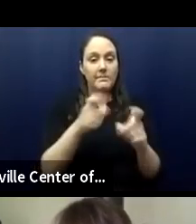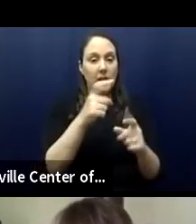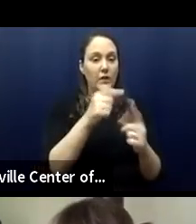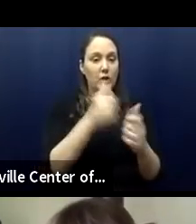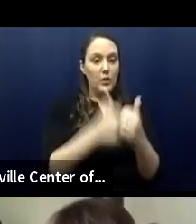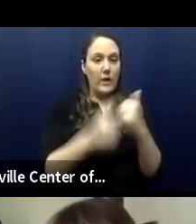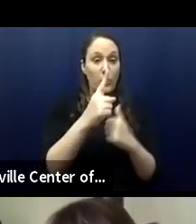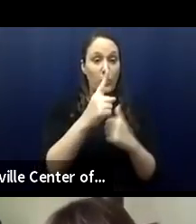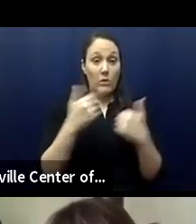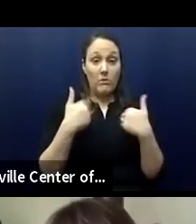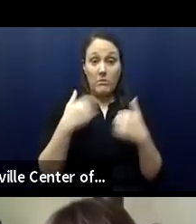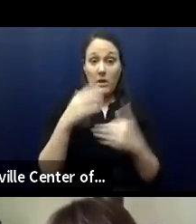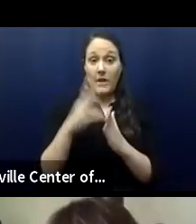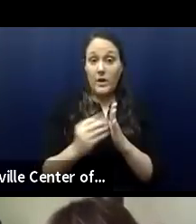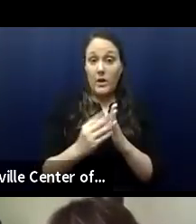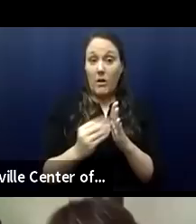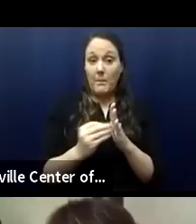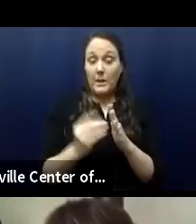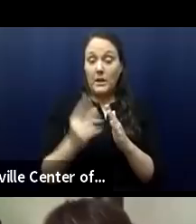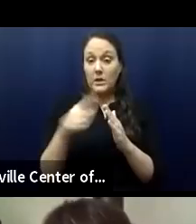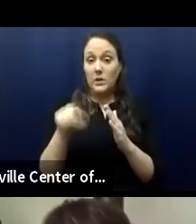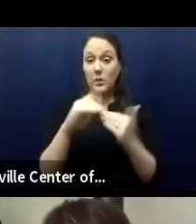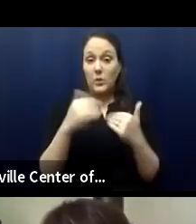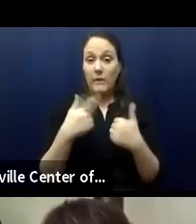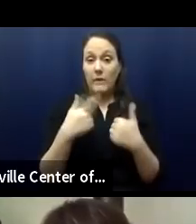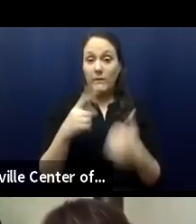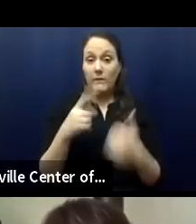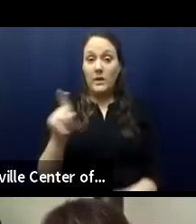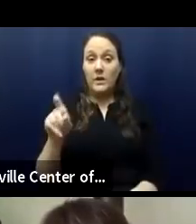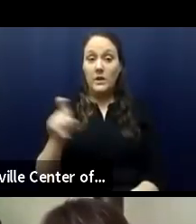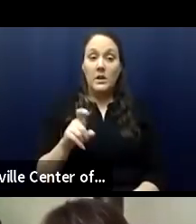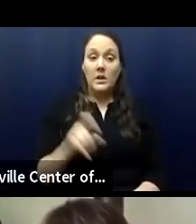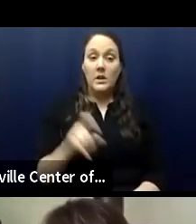of that revised agenda?